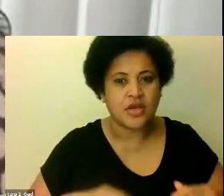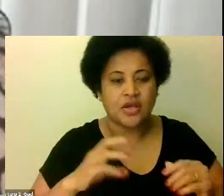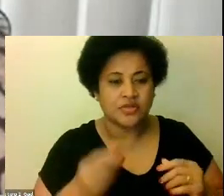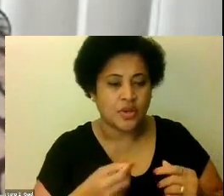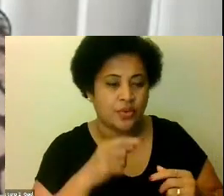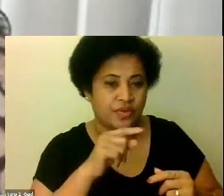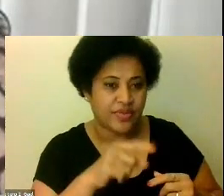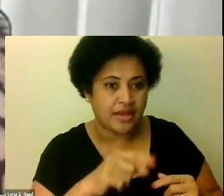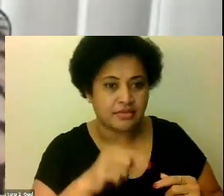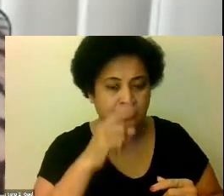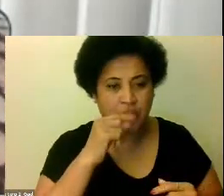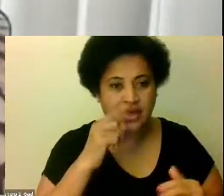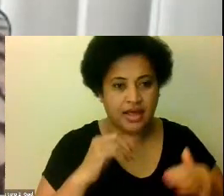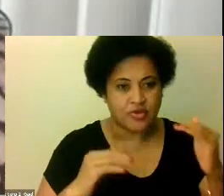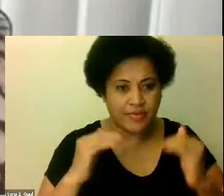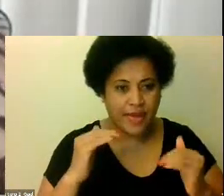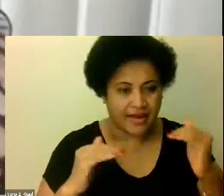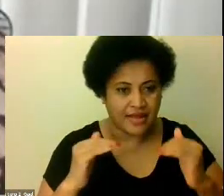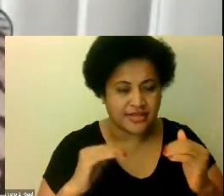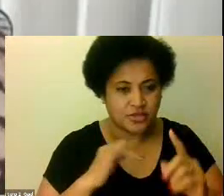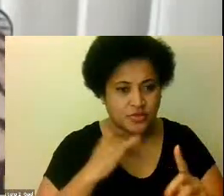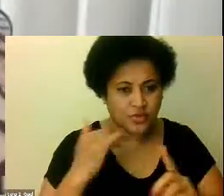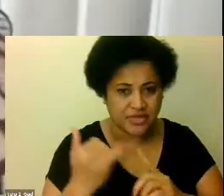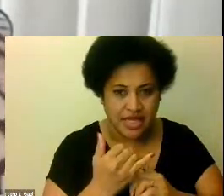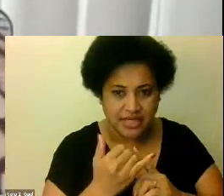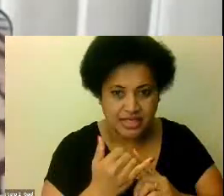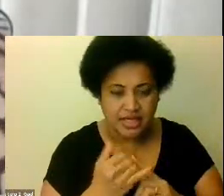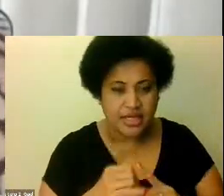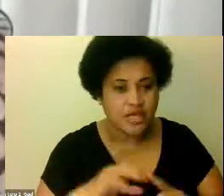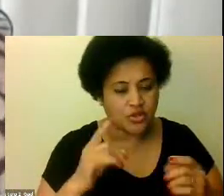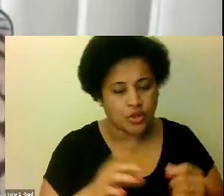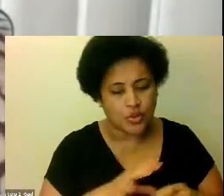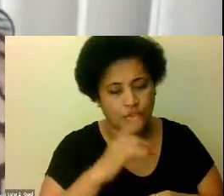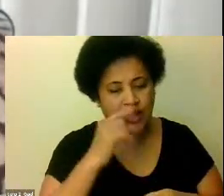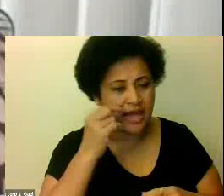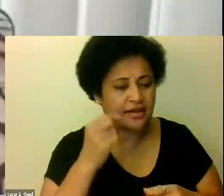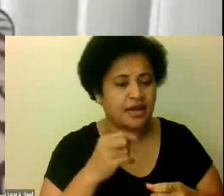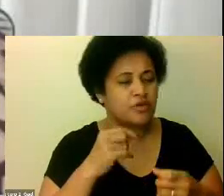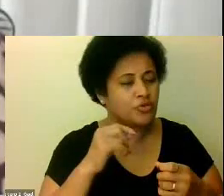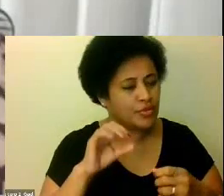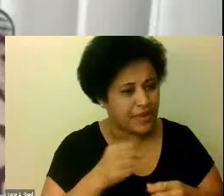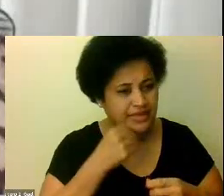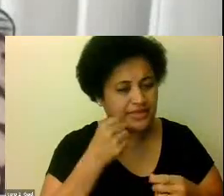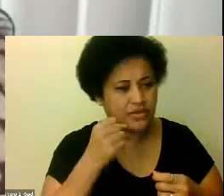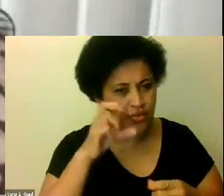society's inequity, moving towards a more inclusive, human-centered future together. But,